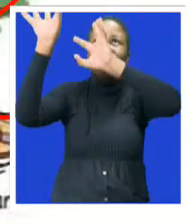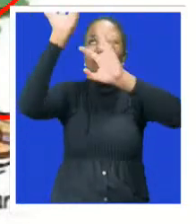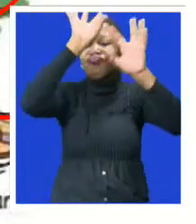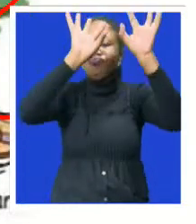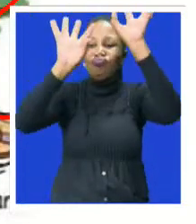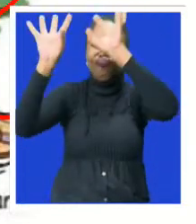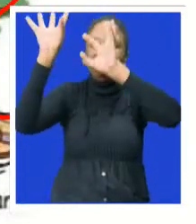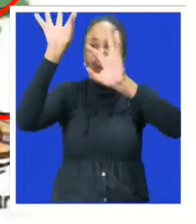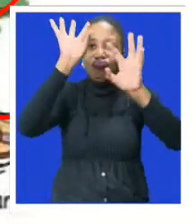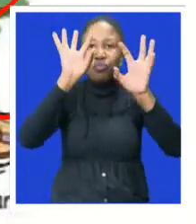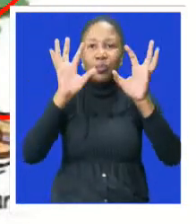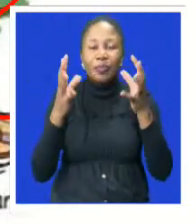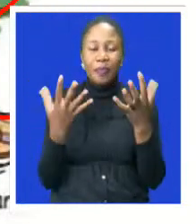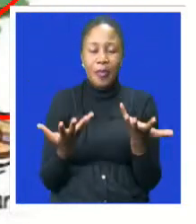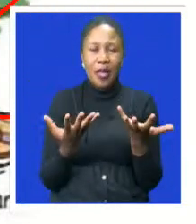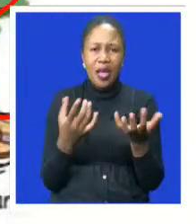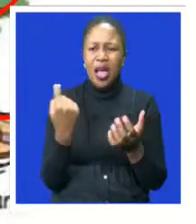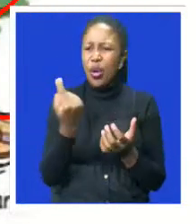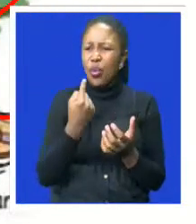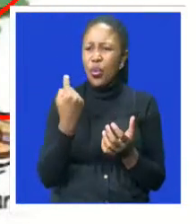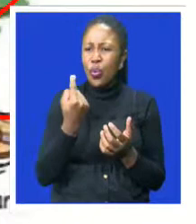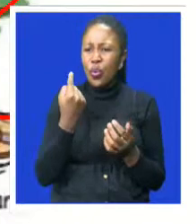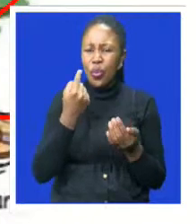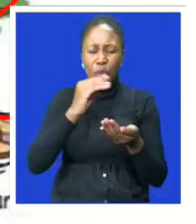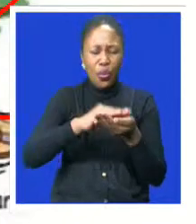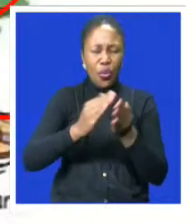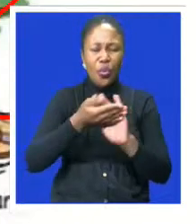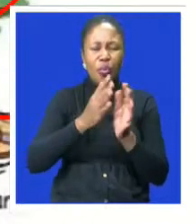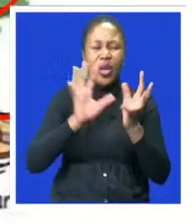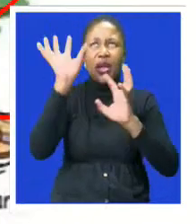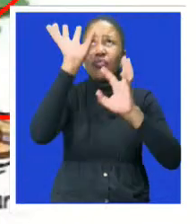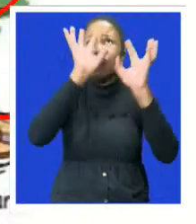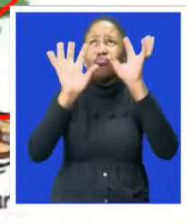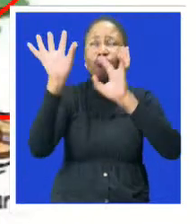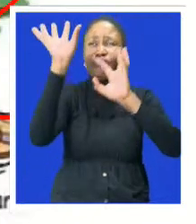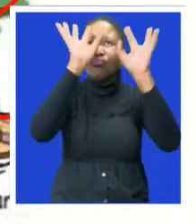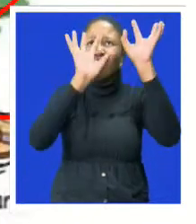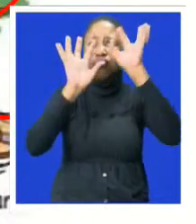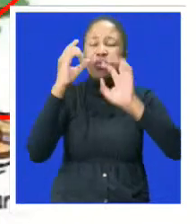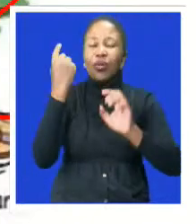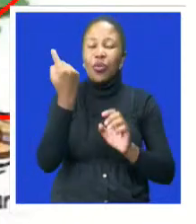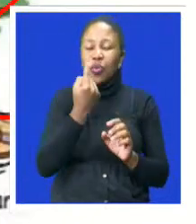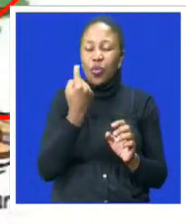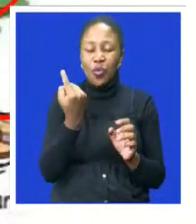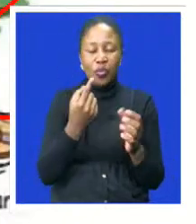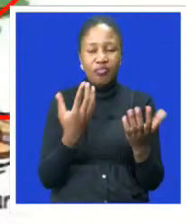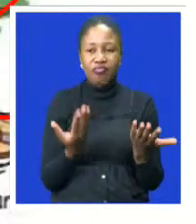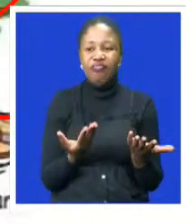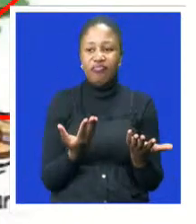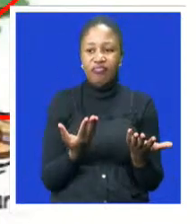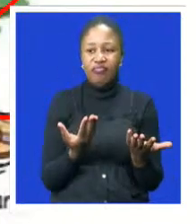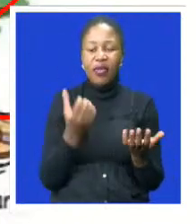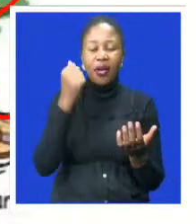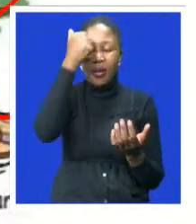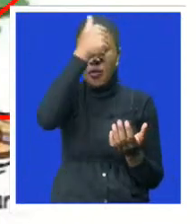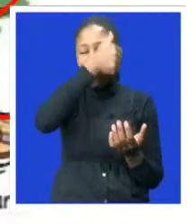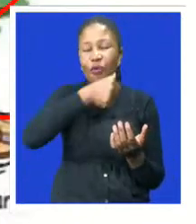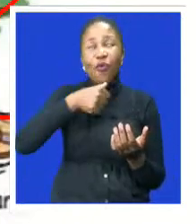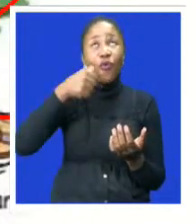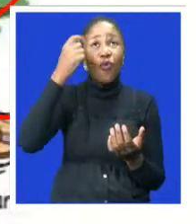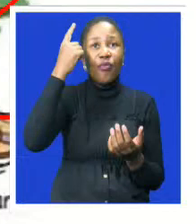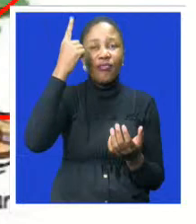no. The cloud was made by God. A cloud, which means a cloud is